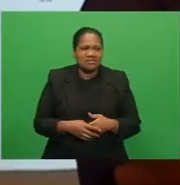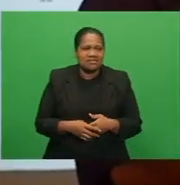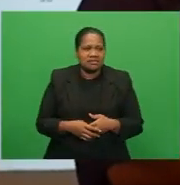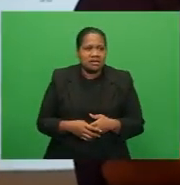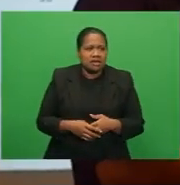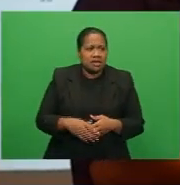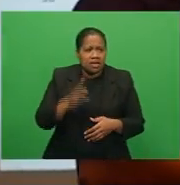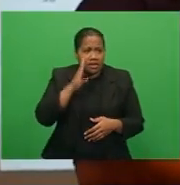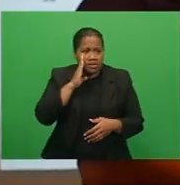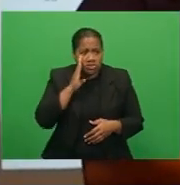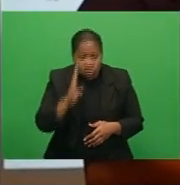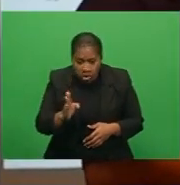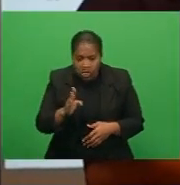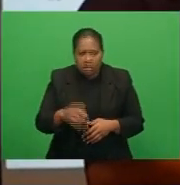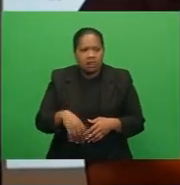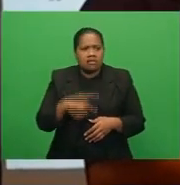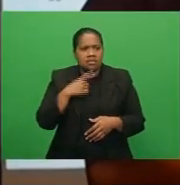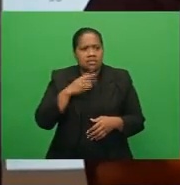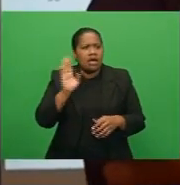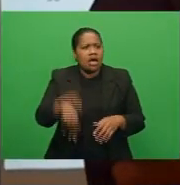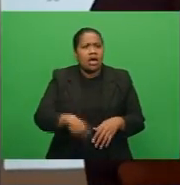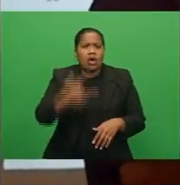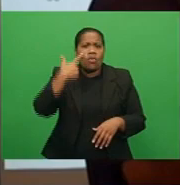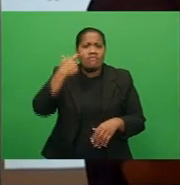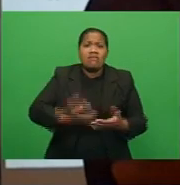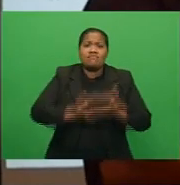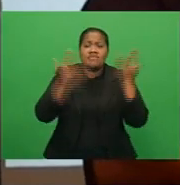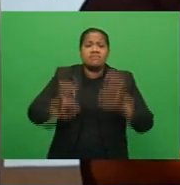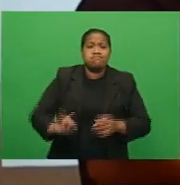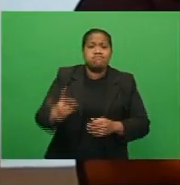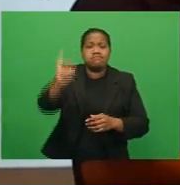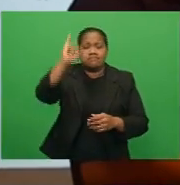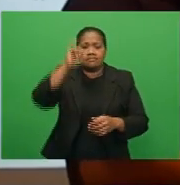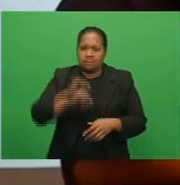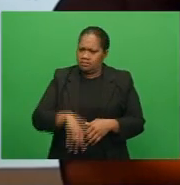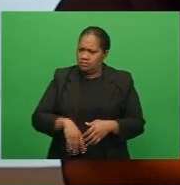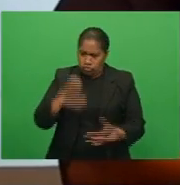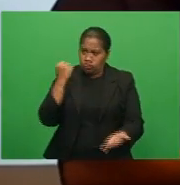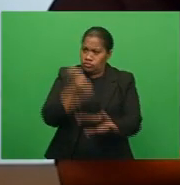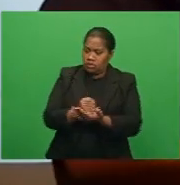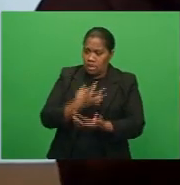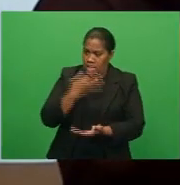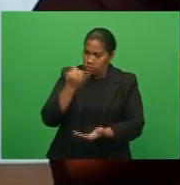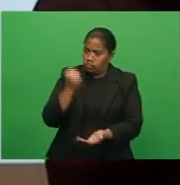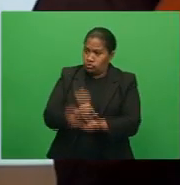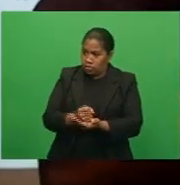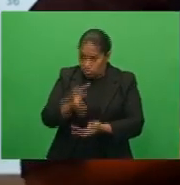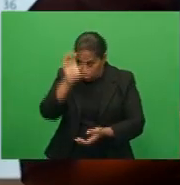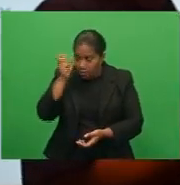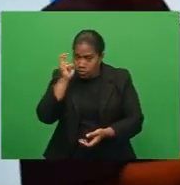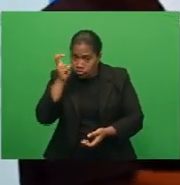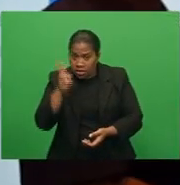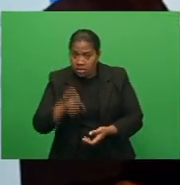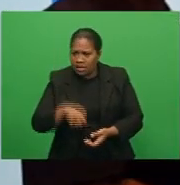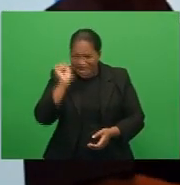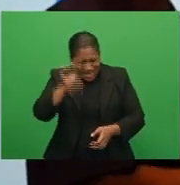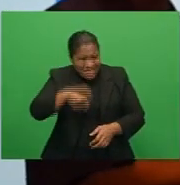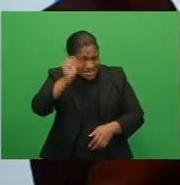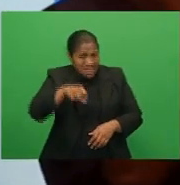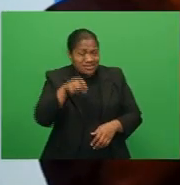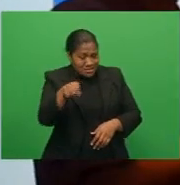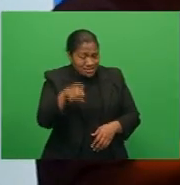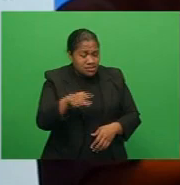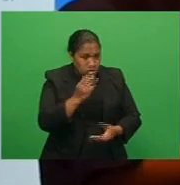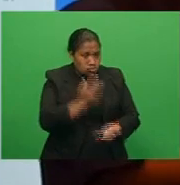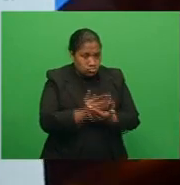and they said, "We found a giant invasive iguana." And I said to them, "Are you absolutely sure? You remember your training?" They said, "Yes, this is a giant invasive iguana." And I